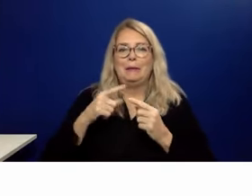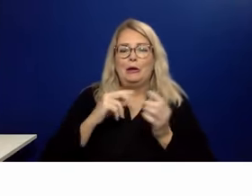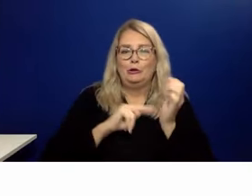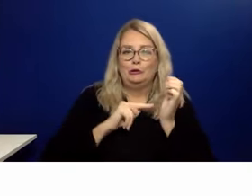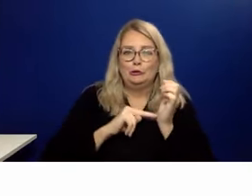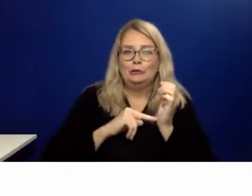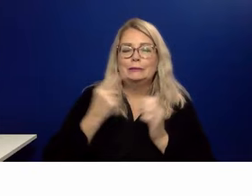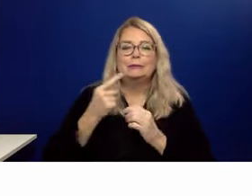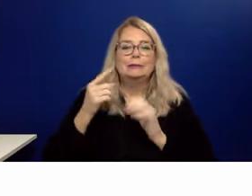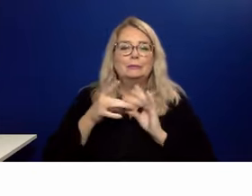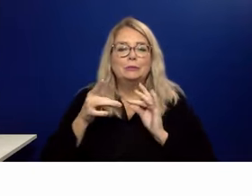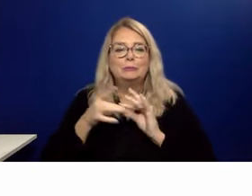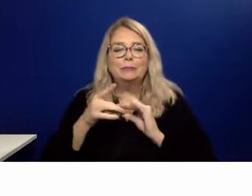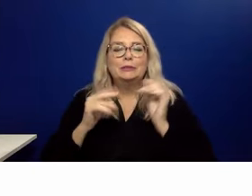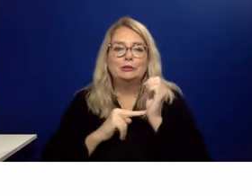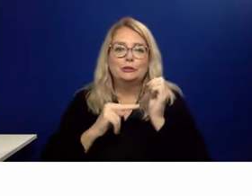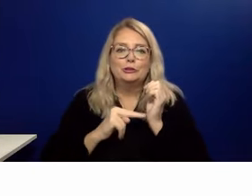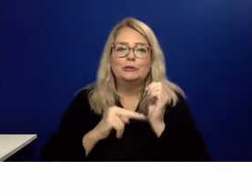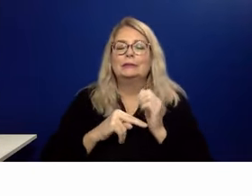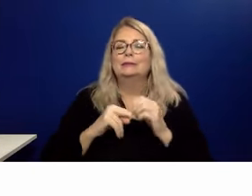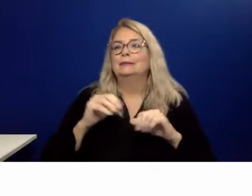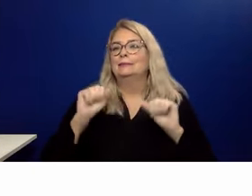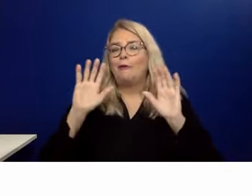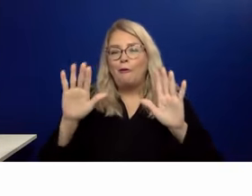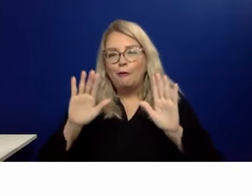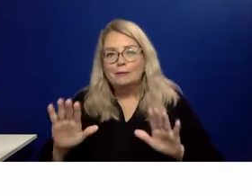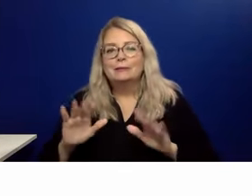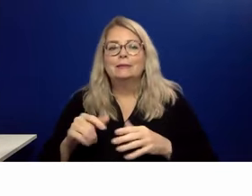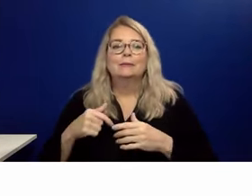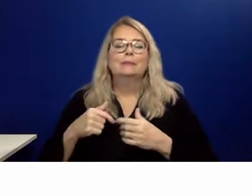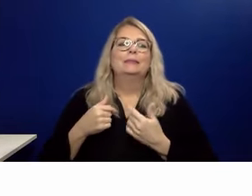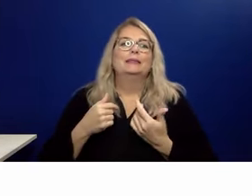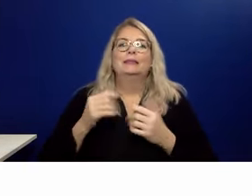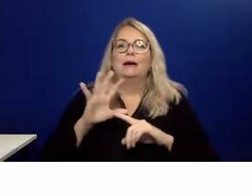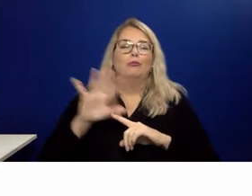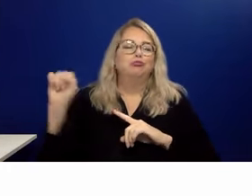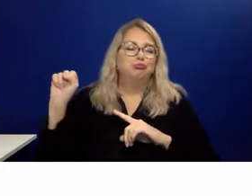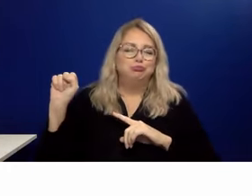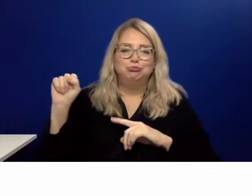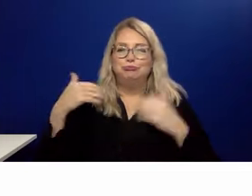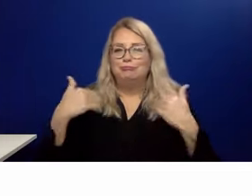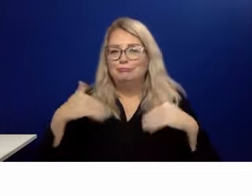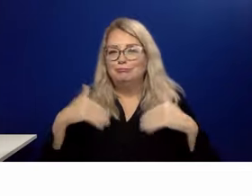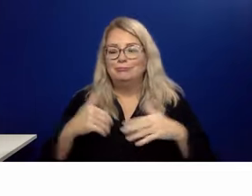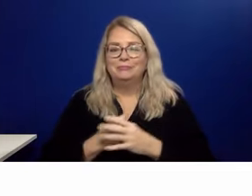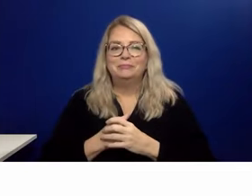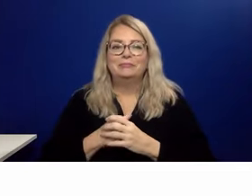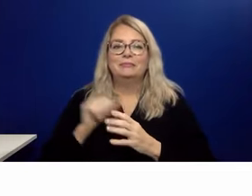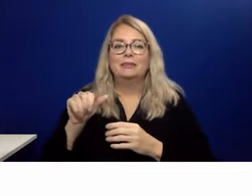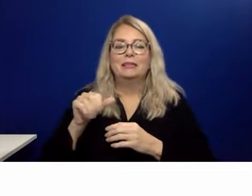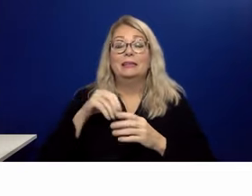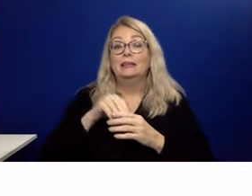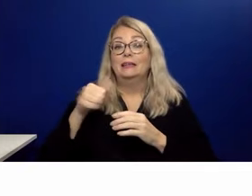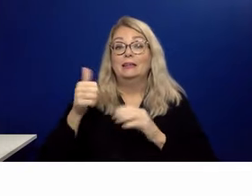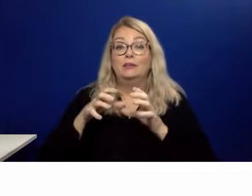right, awesomeness of nurses. I think I wrote that down. Off the chart awesome. another in the other class, someone